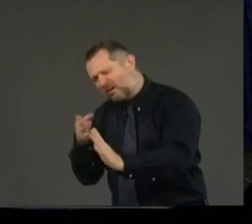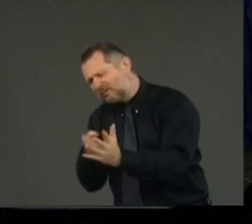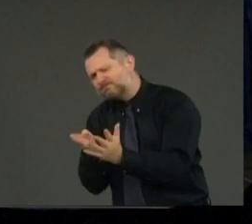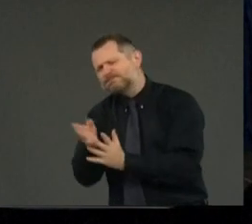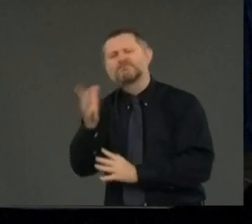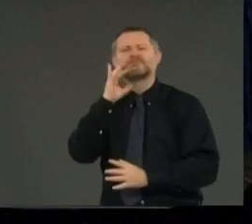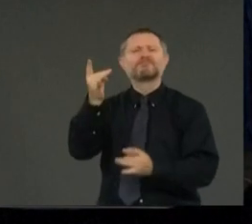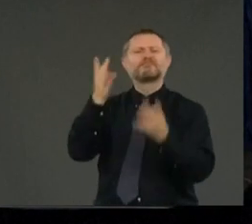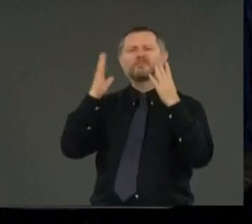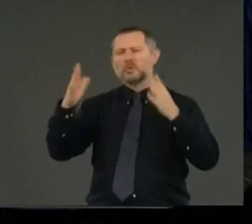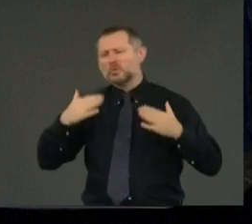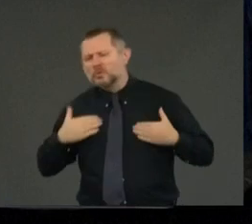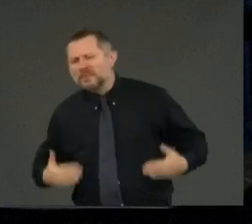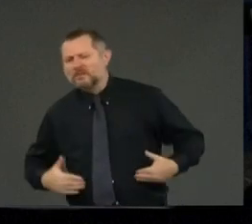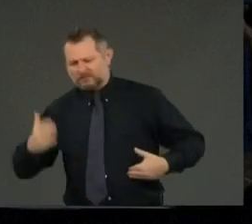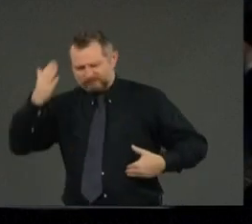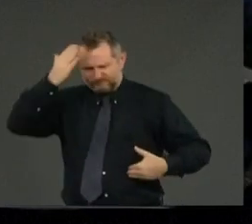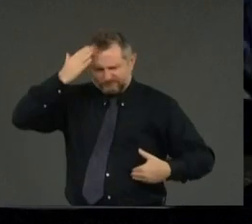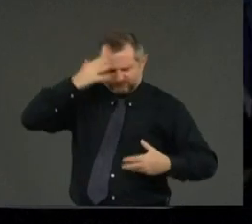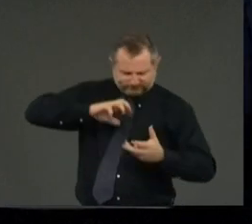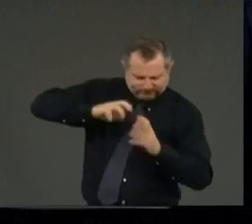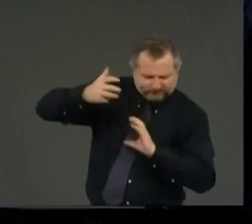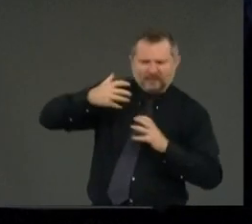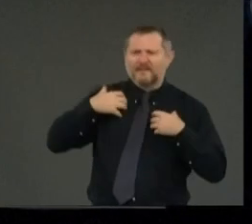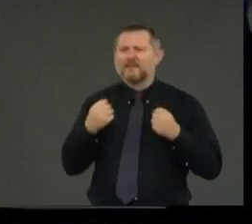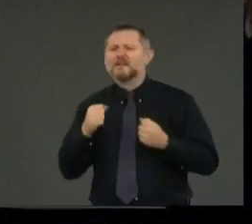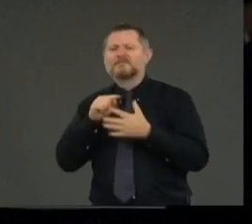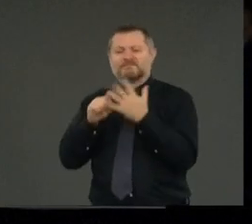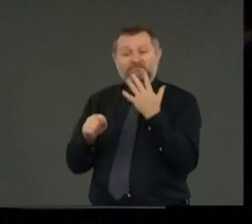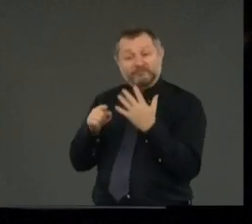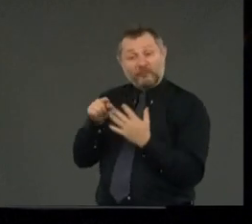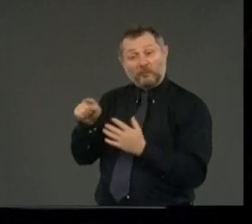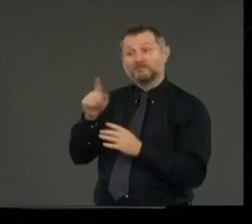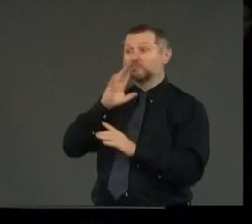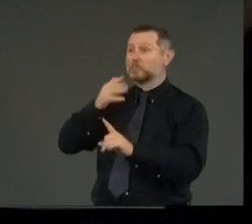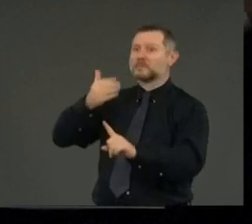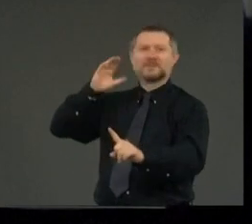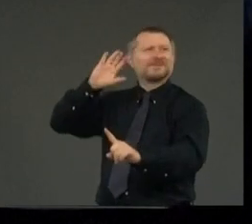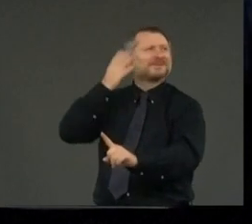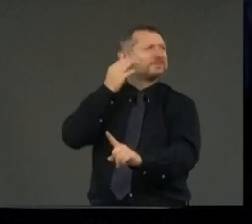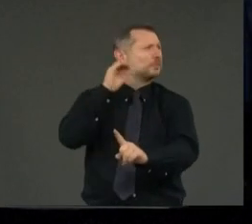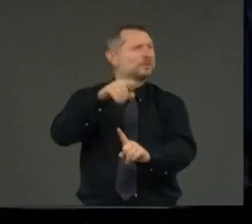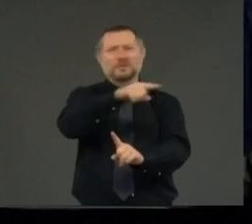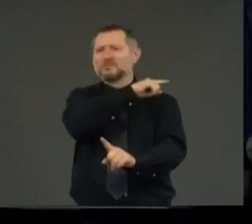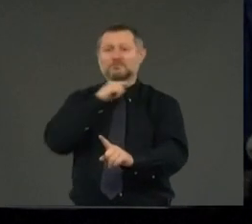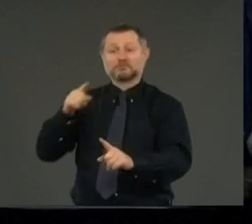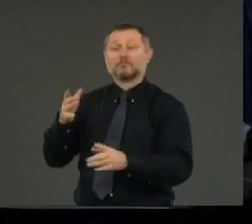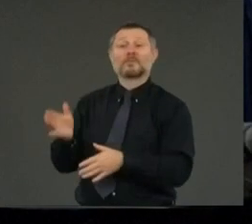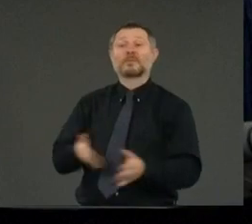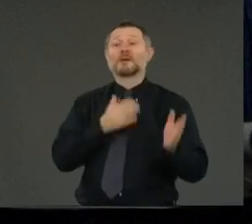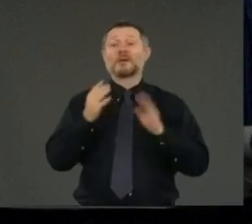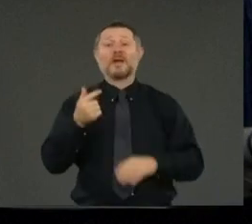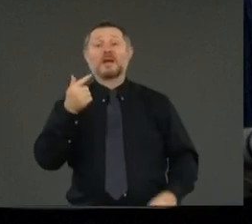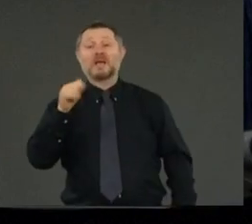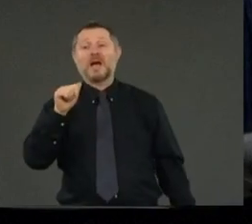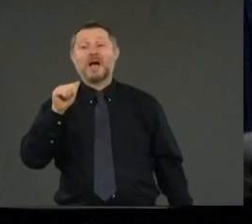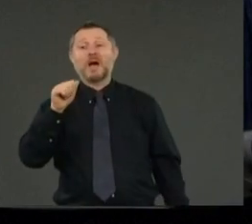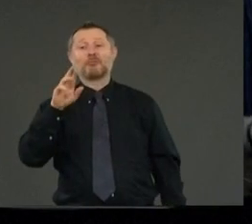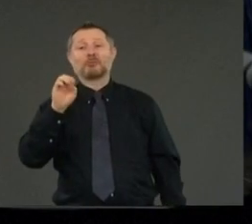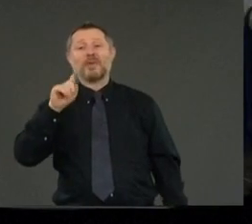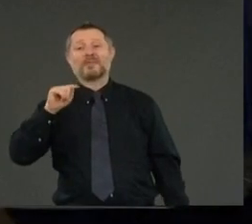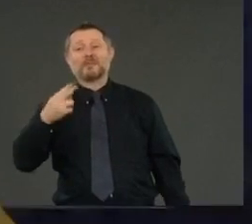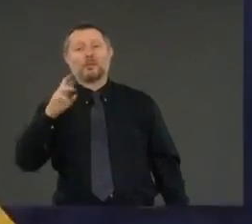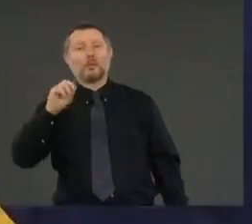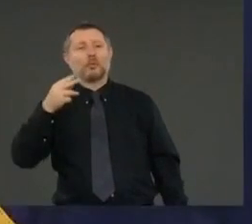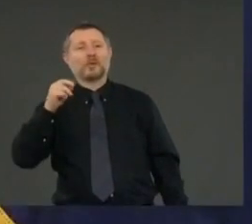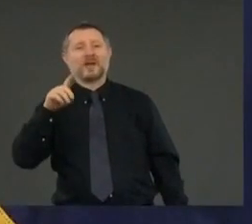before. And he's done exquisitely well. Gareth Rhodes is here, young fella, but he's been with me for about